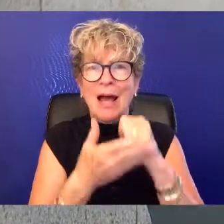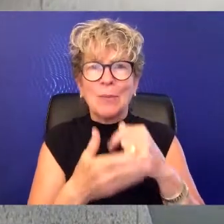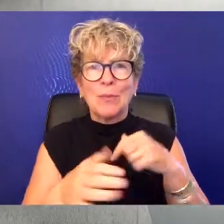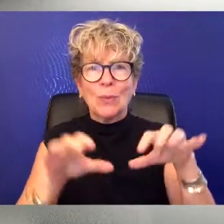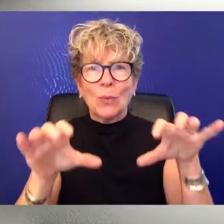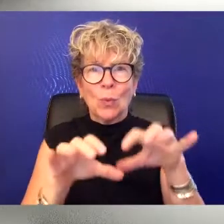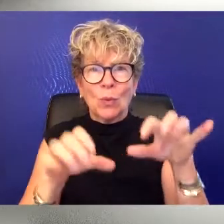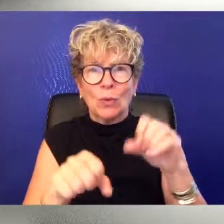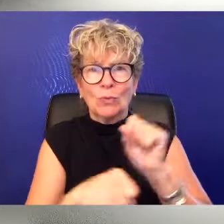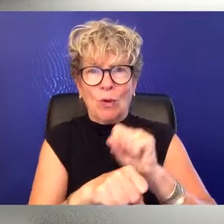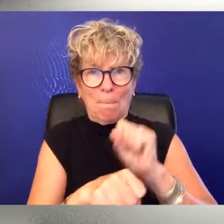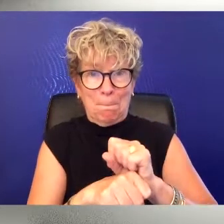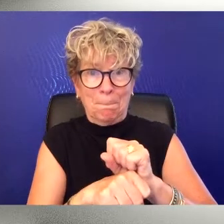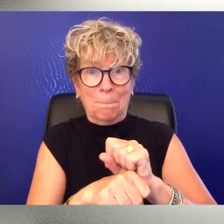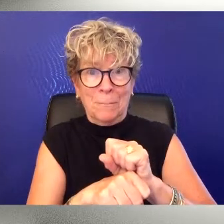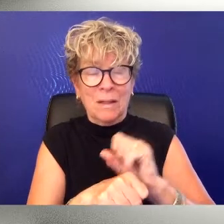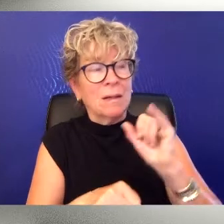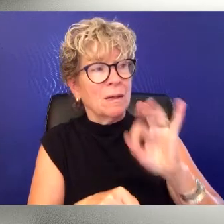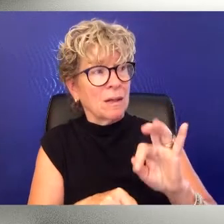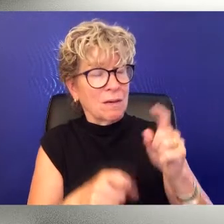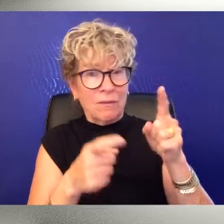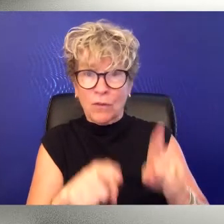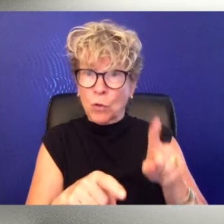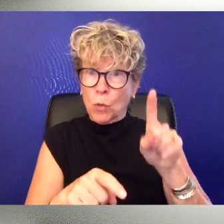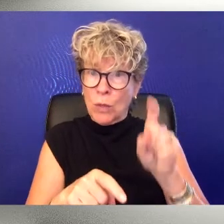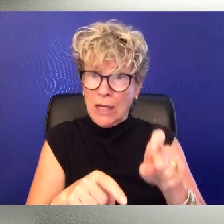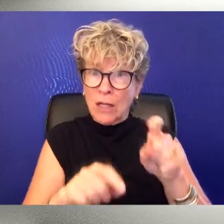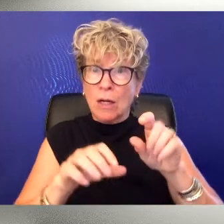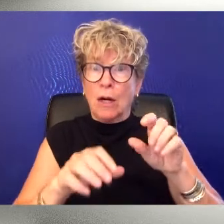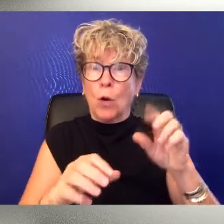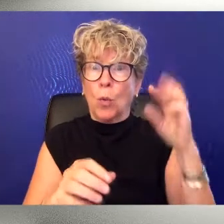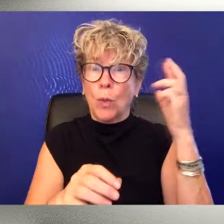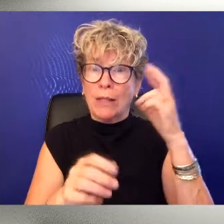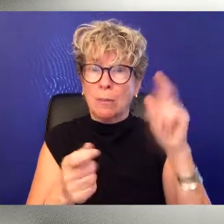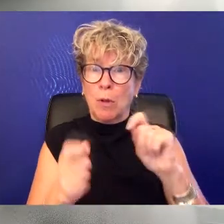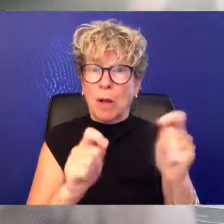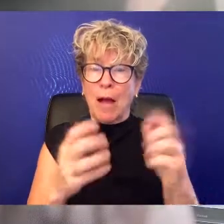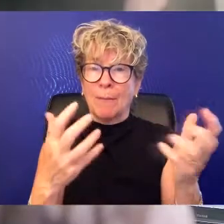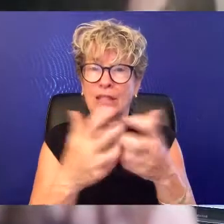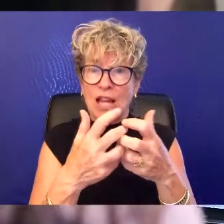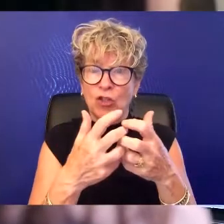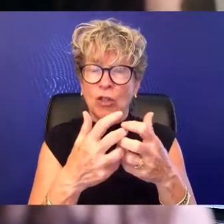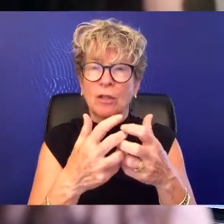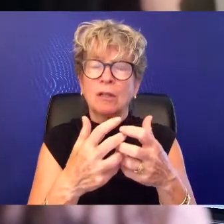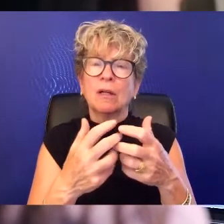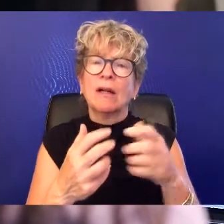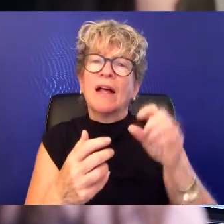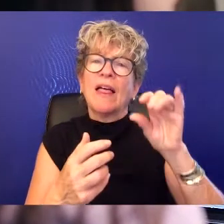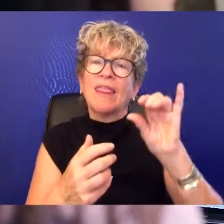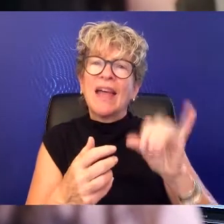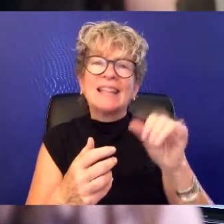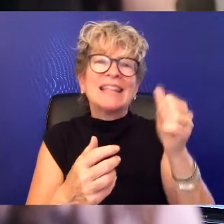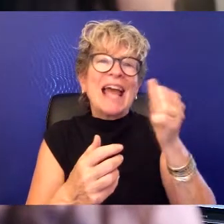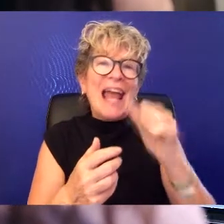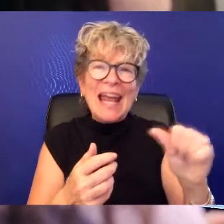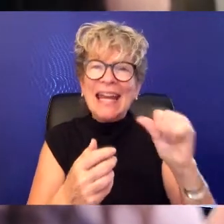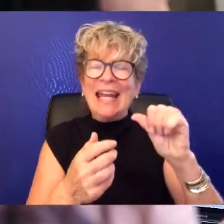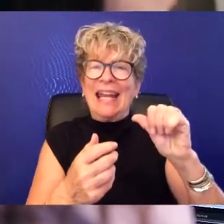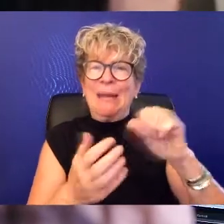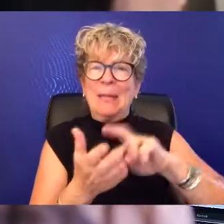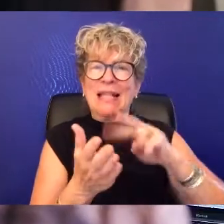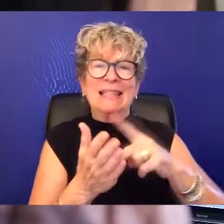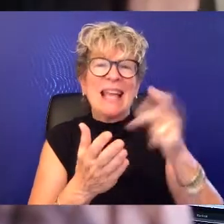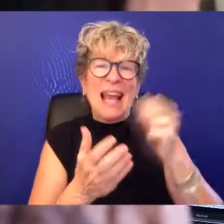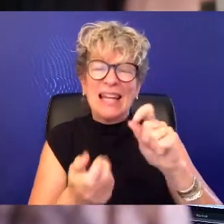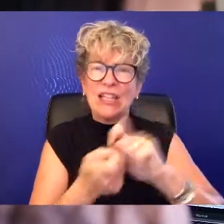your job duties. If you need a reasonable accommodation. A reasonable accommodation is any change